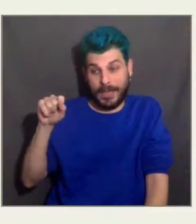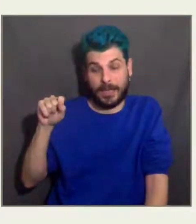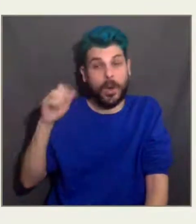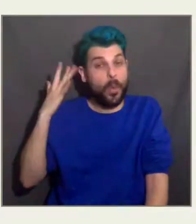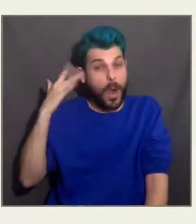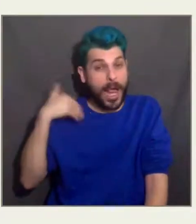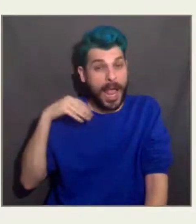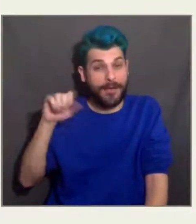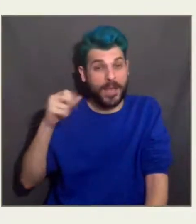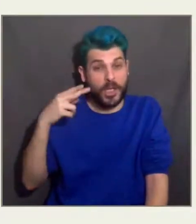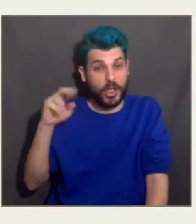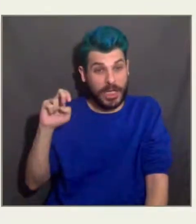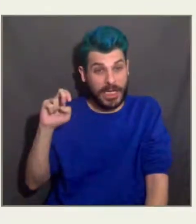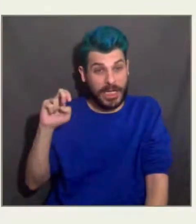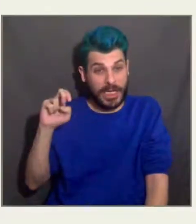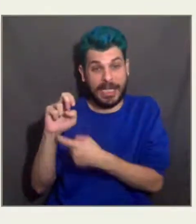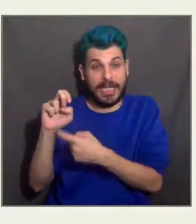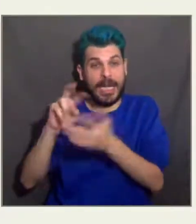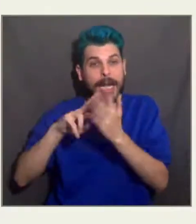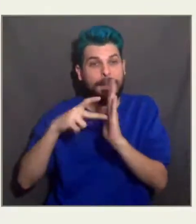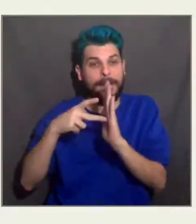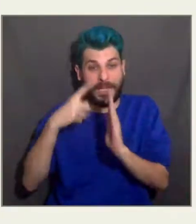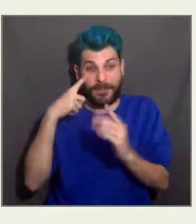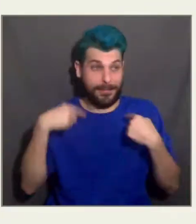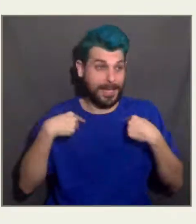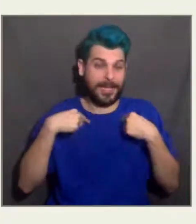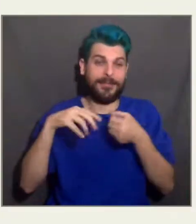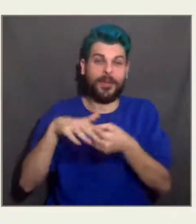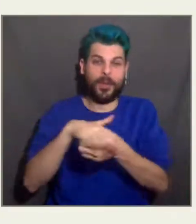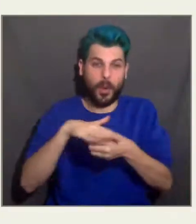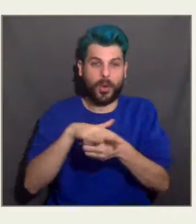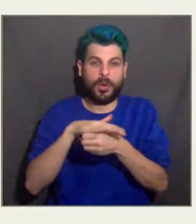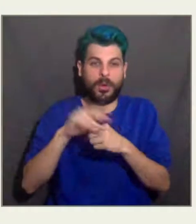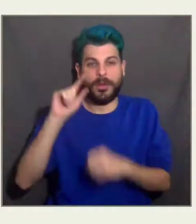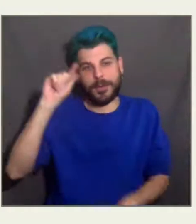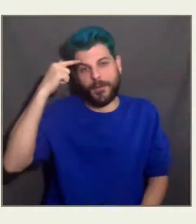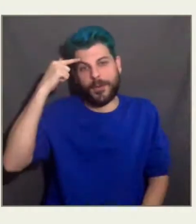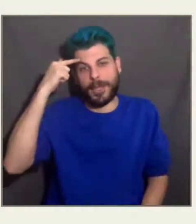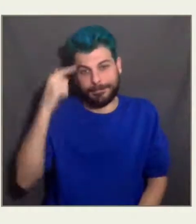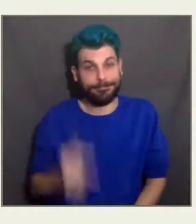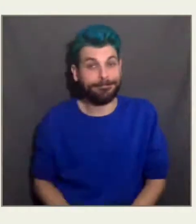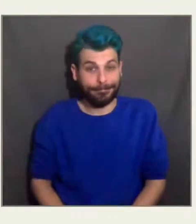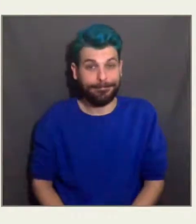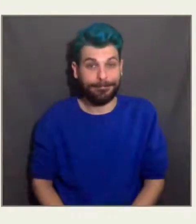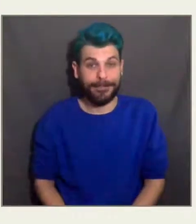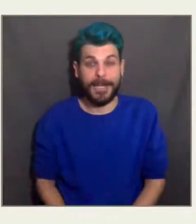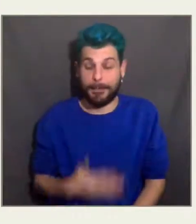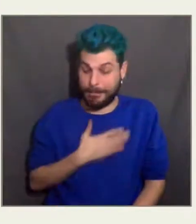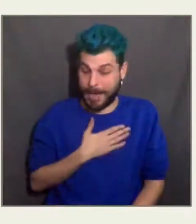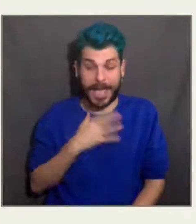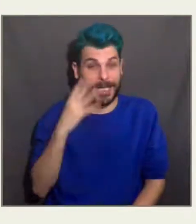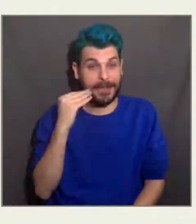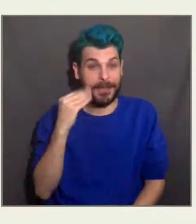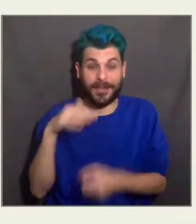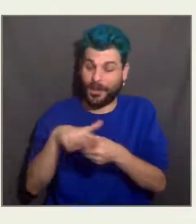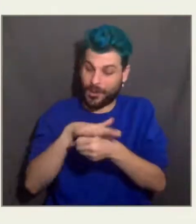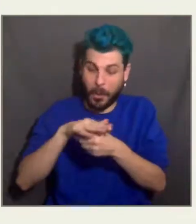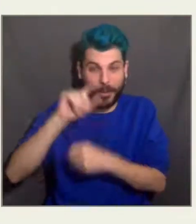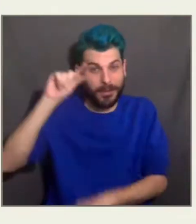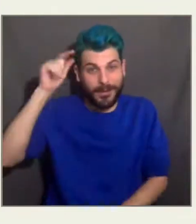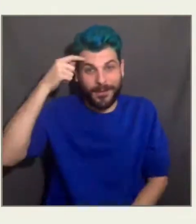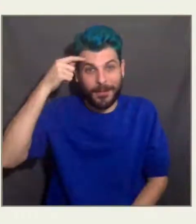cities and governments. It means local government. Okay. I come from local government.